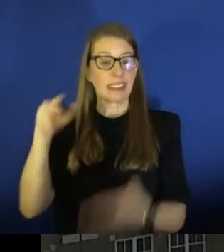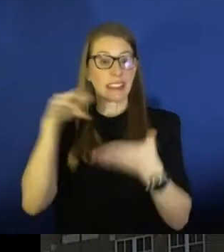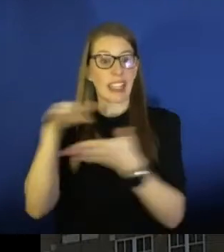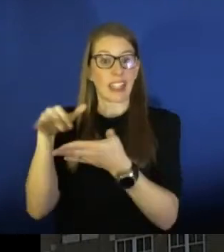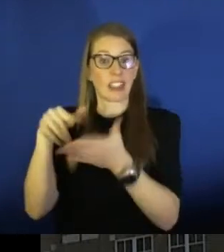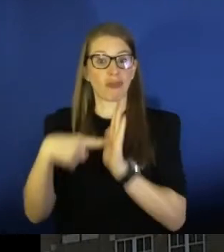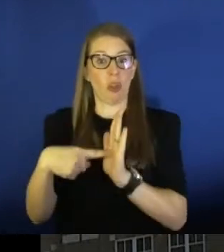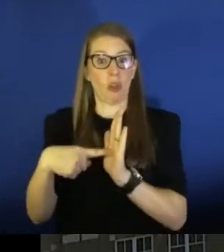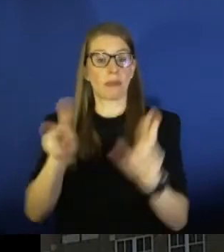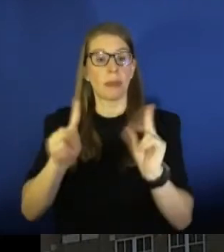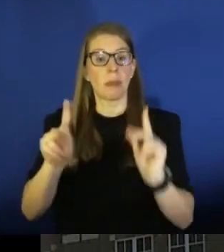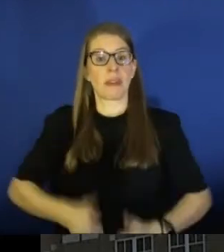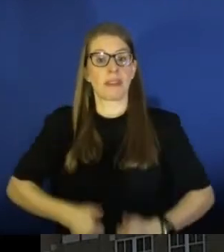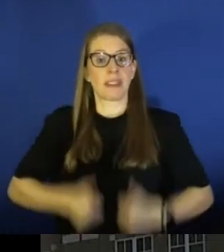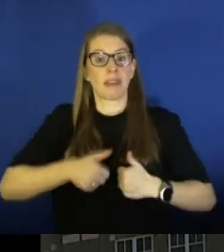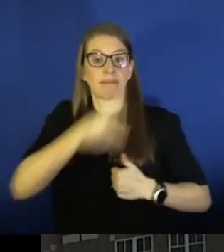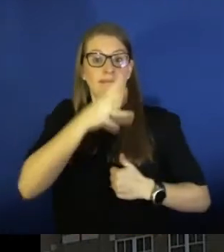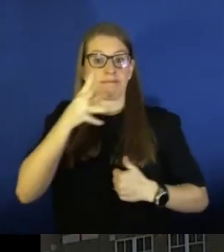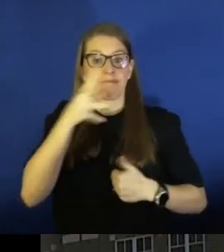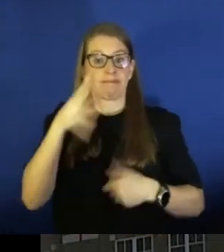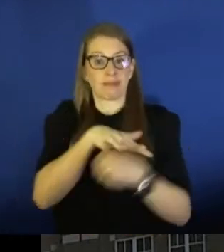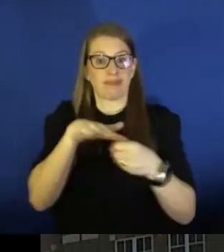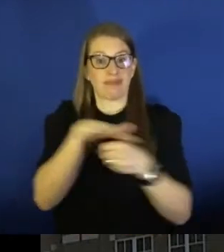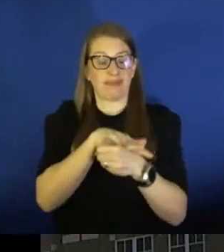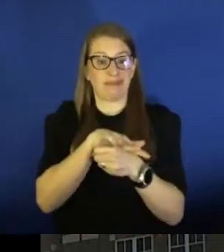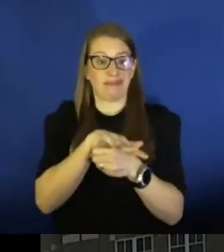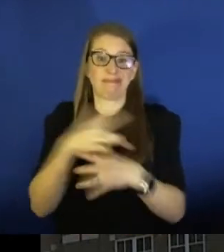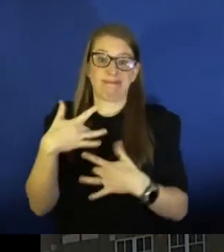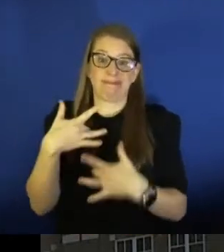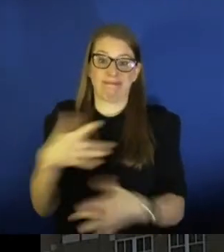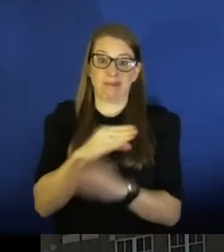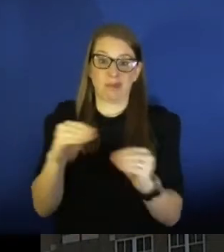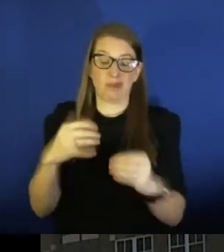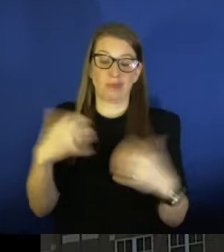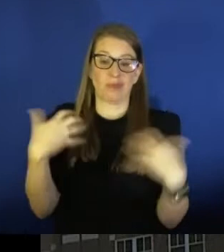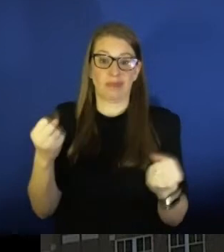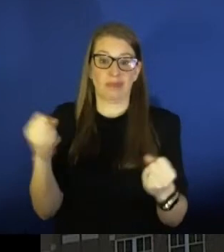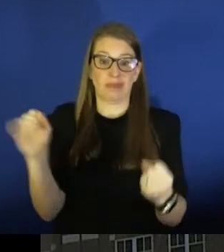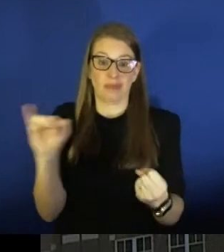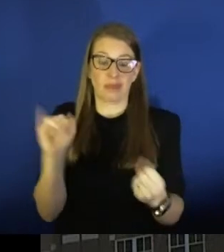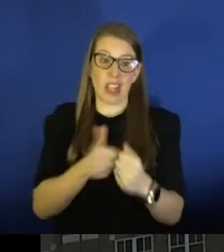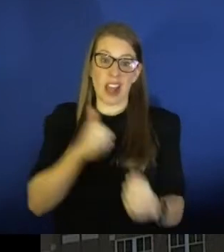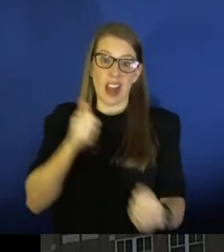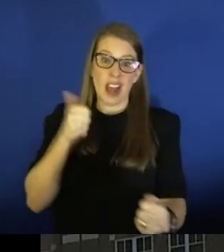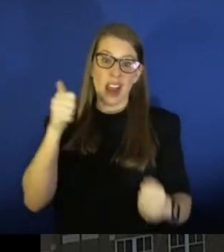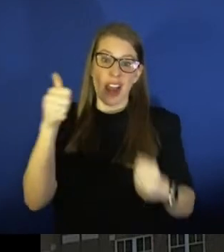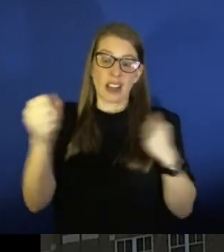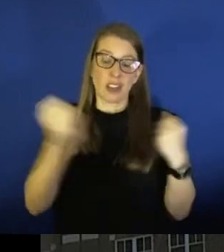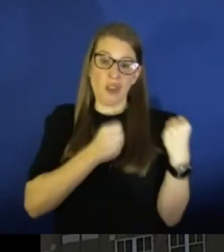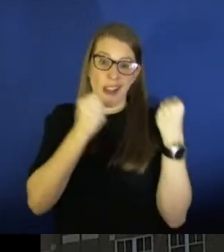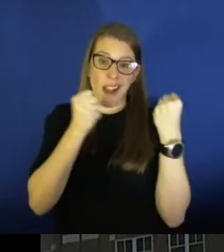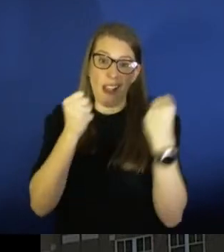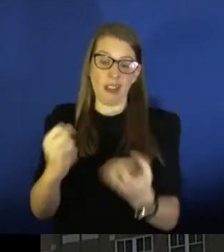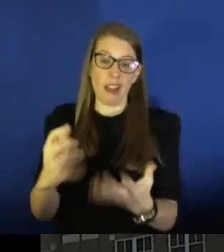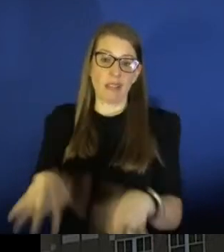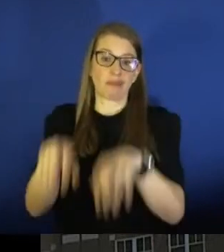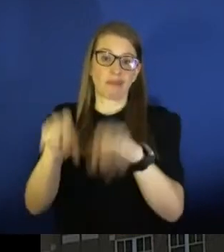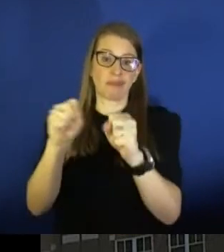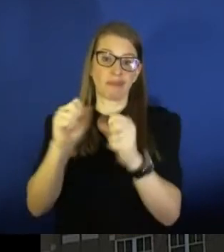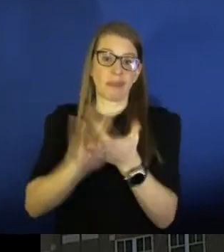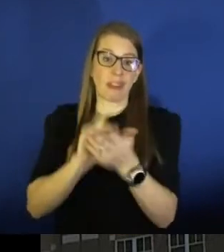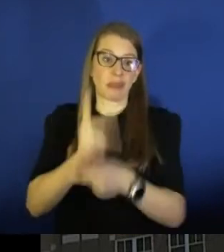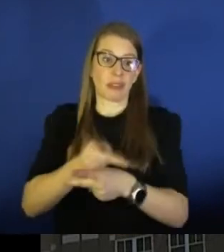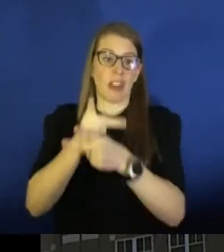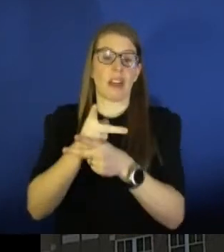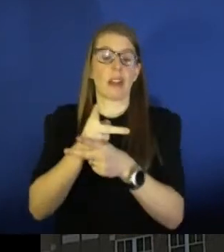rural areas are less likely to have health insurance, and they have to drive quite the distance to get medical care. Now there is a plan to